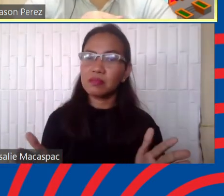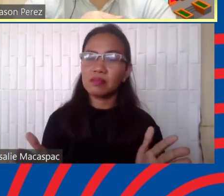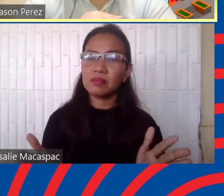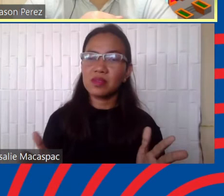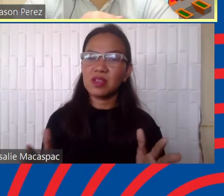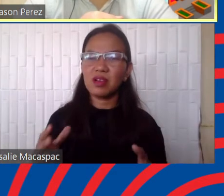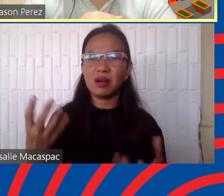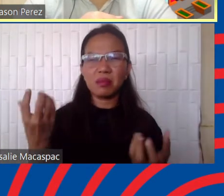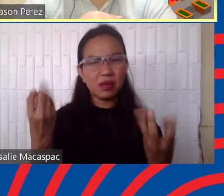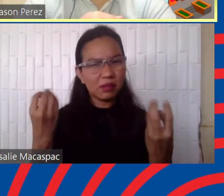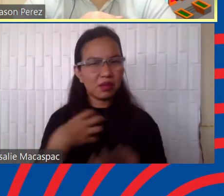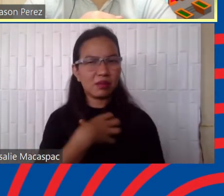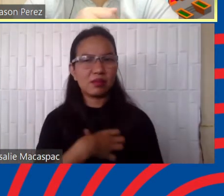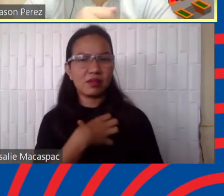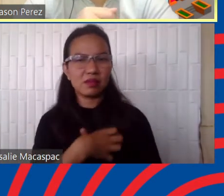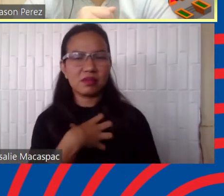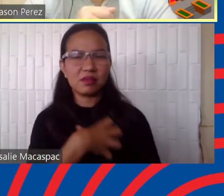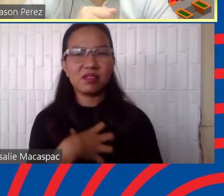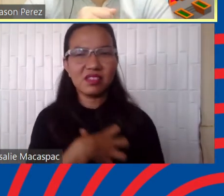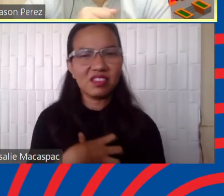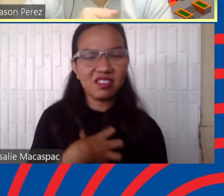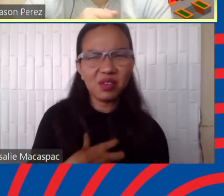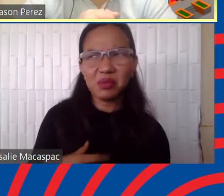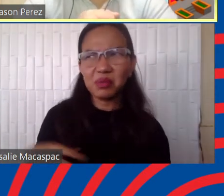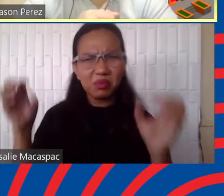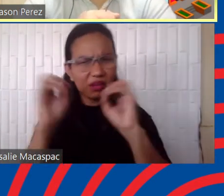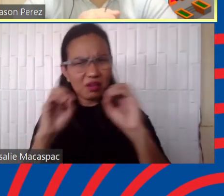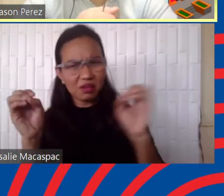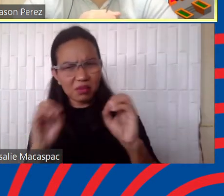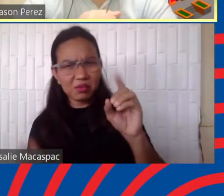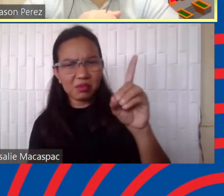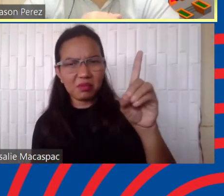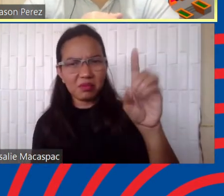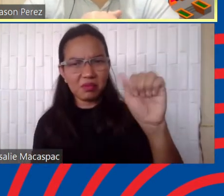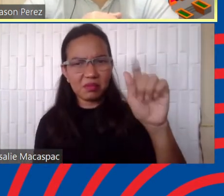complaints was there's no data. And